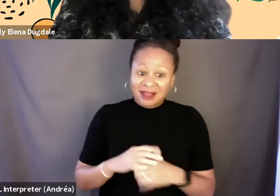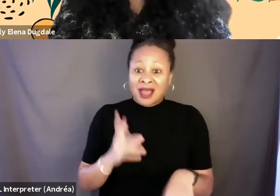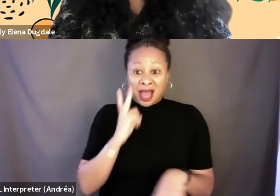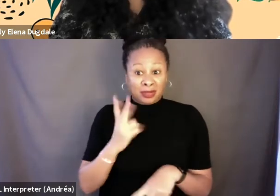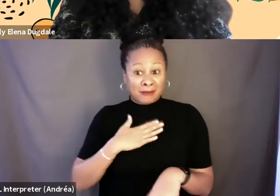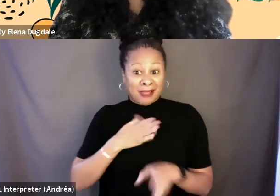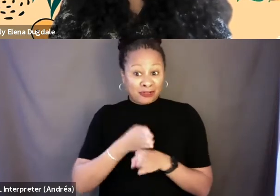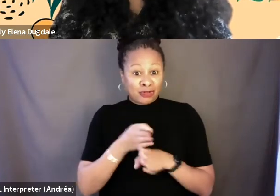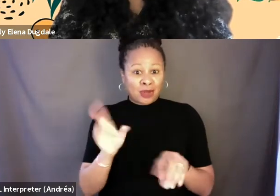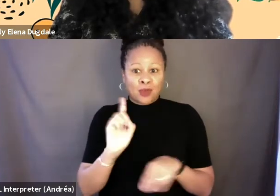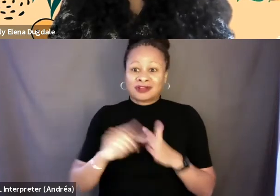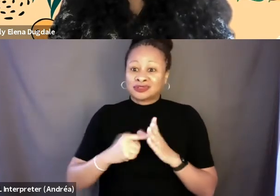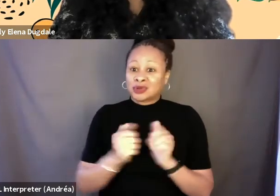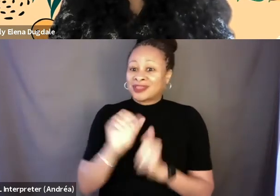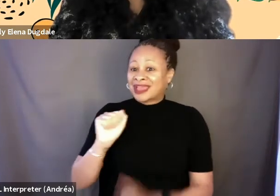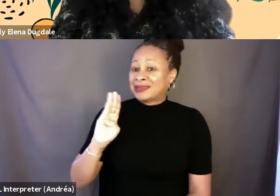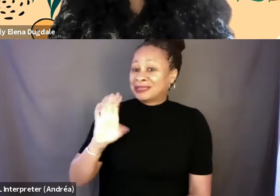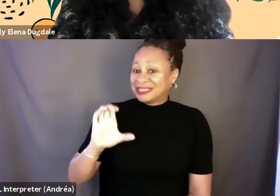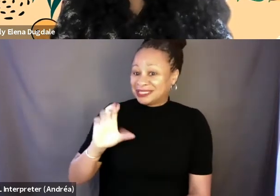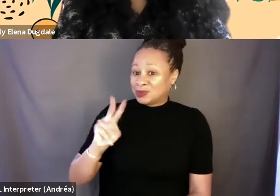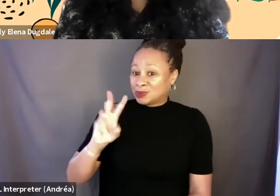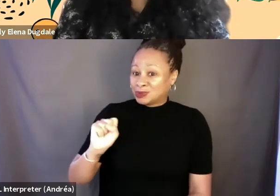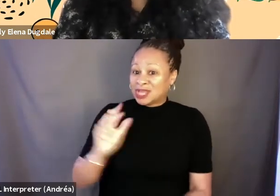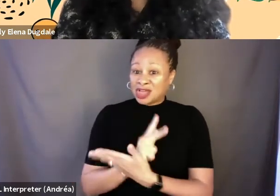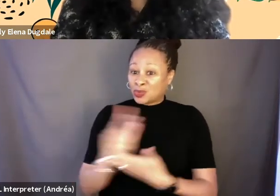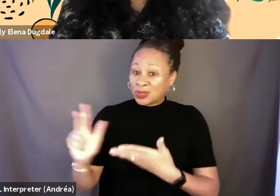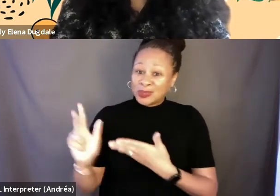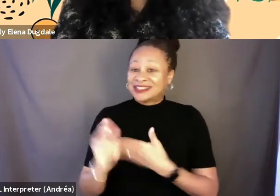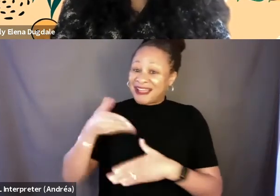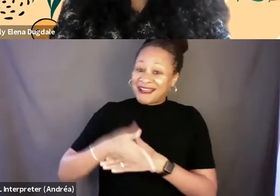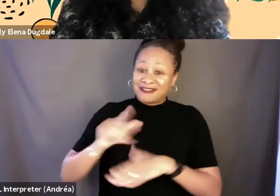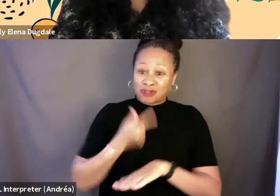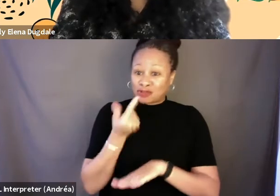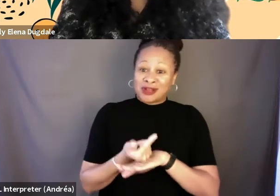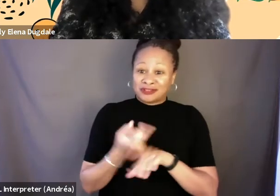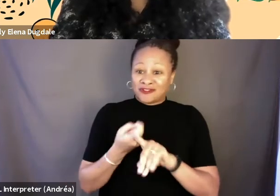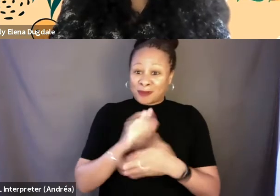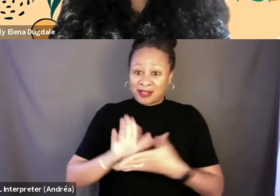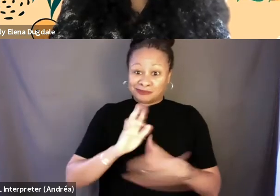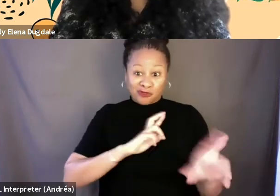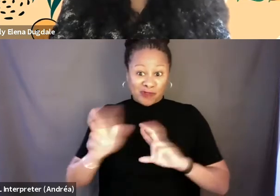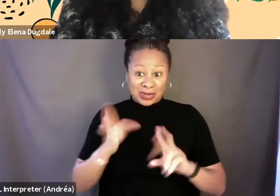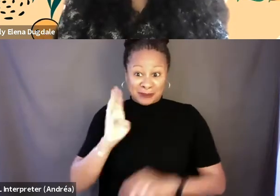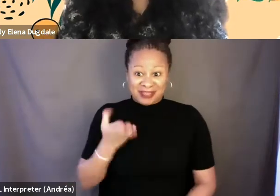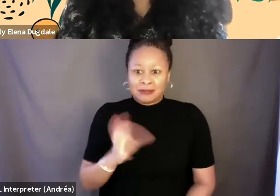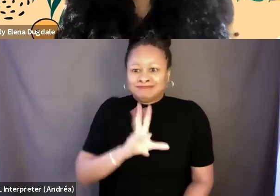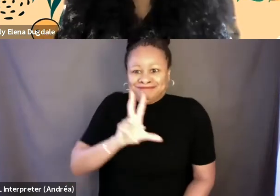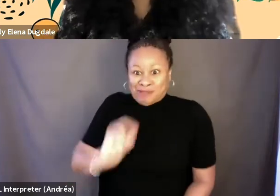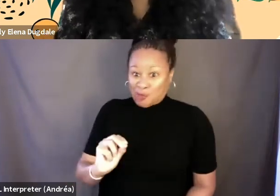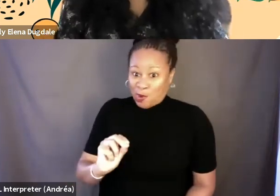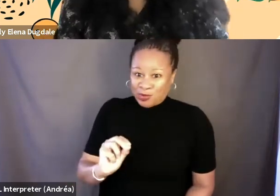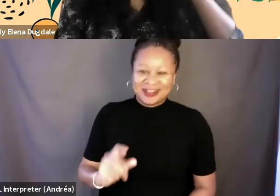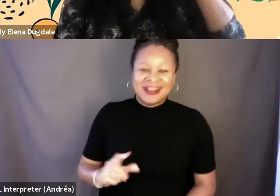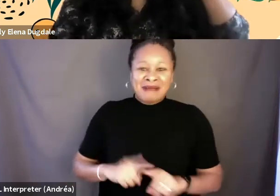where I started at ABC News Network 3 weeks after I graduated college. Was I prepared to be there? No. But